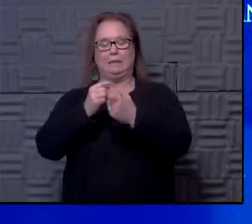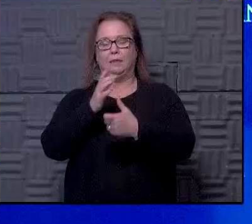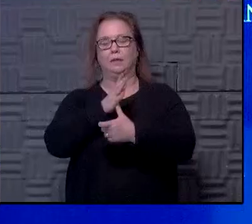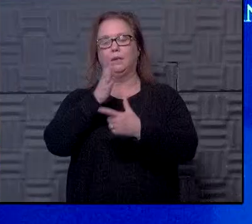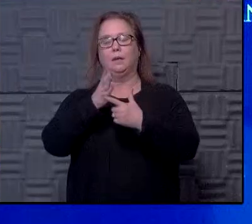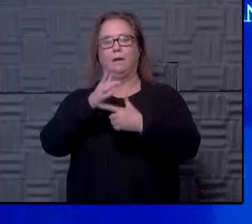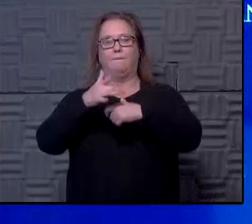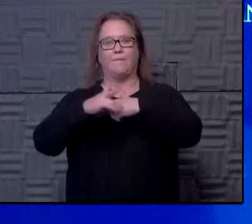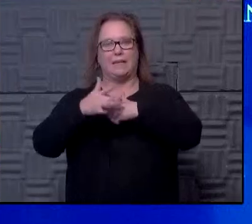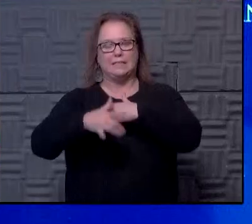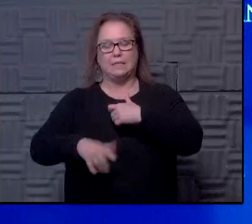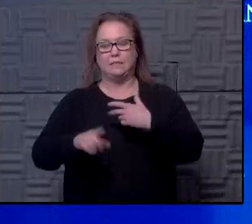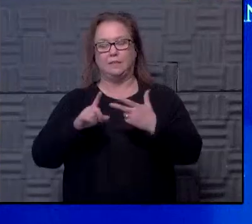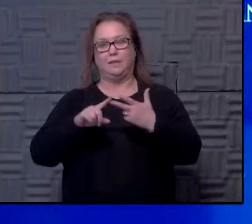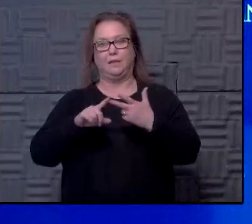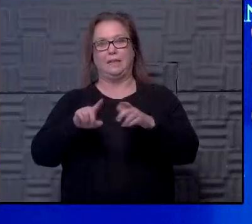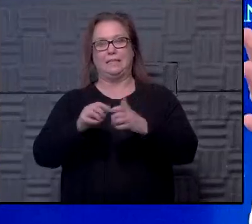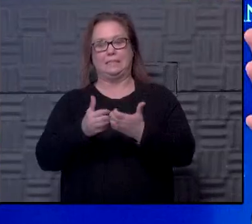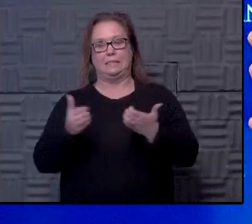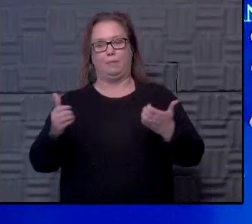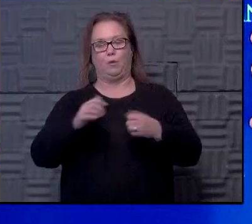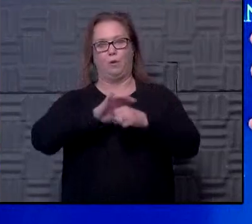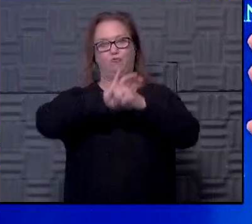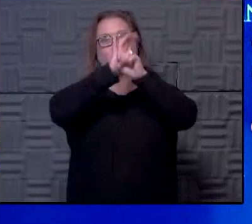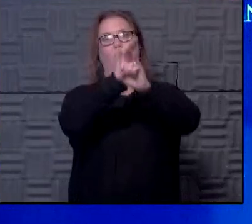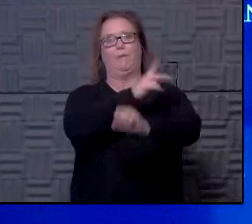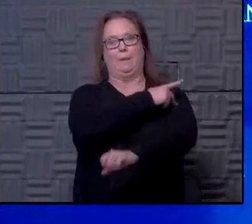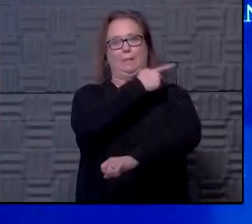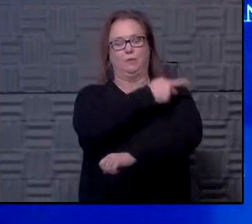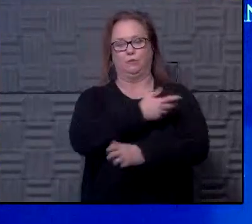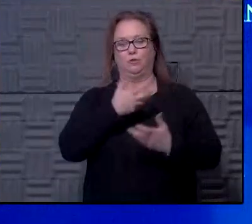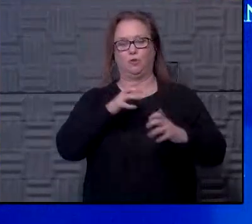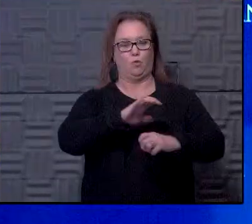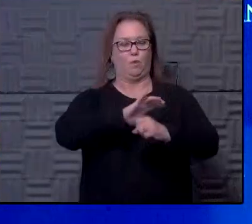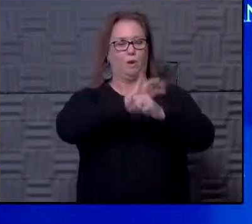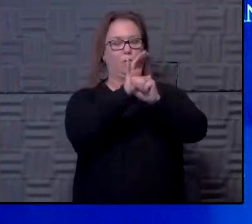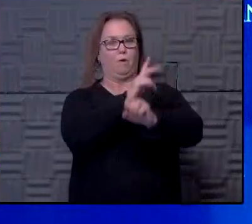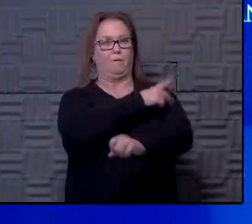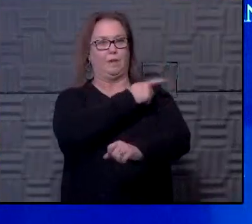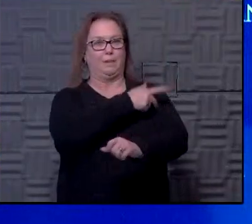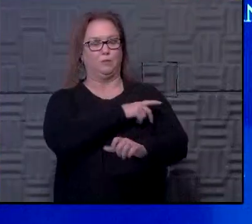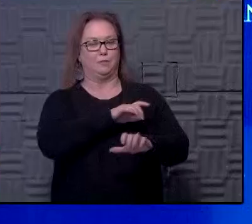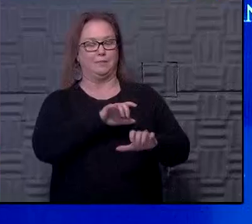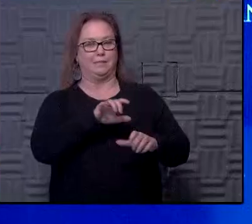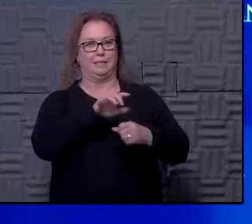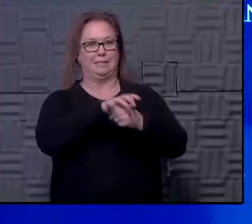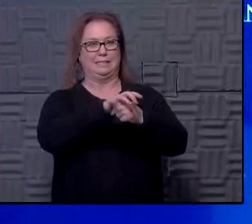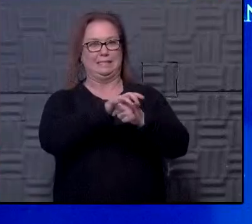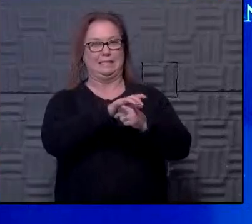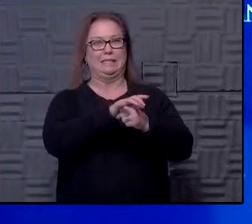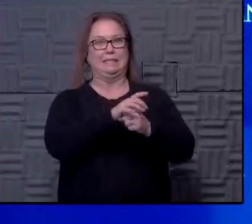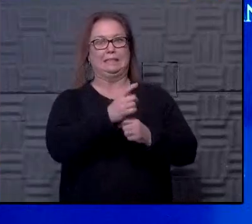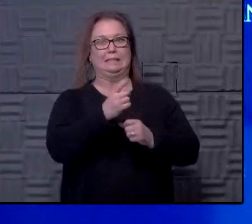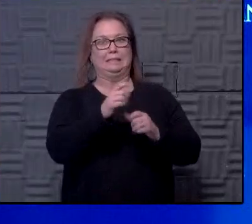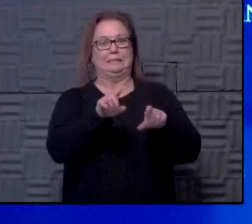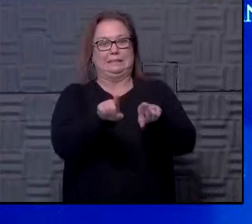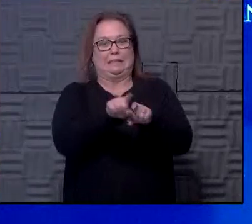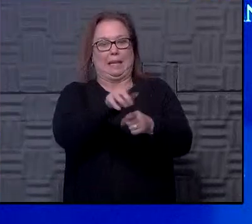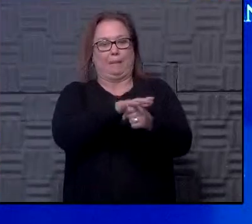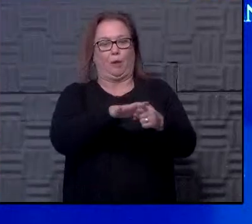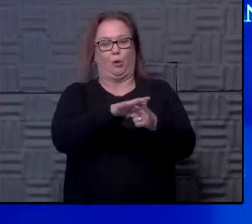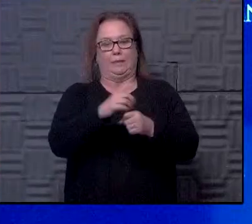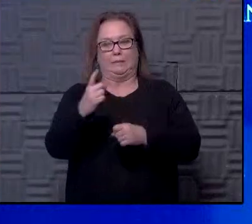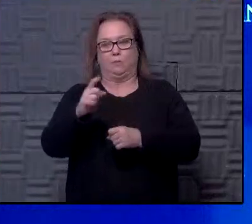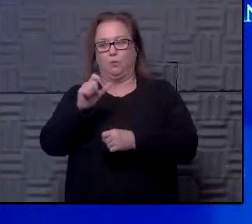have vacancies, and in this case, you have to separate out the COVID-19 patients, because you don't want those patients in the same bay next to somebody who doesn't have COVID-19.